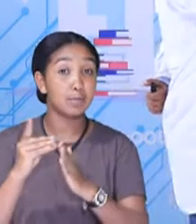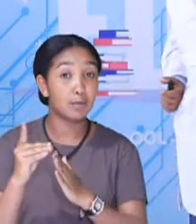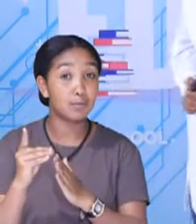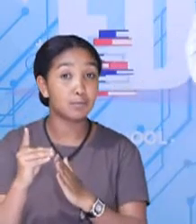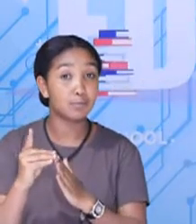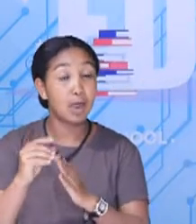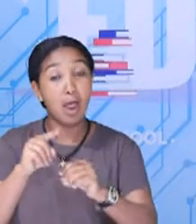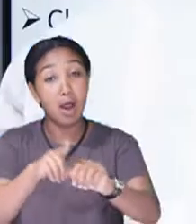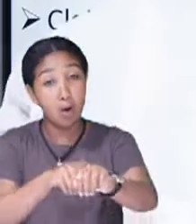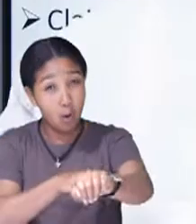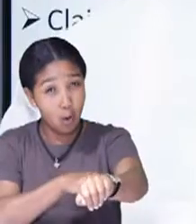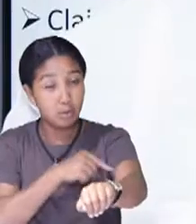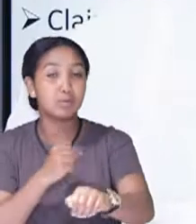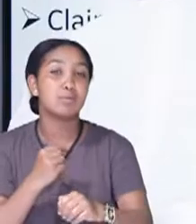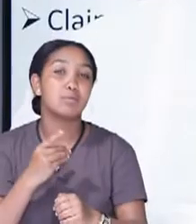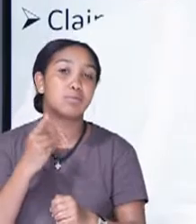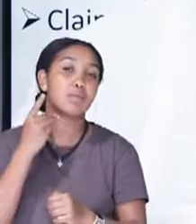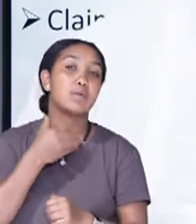develop a long neck.